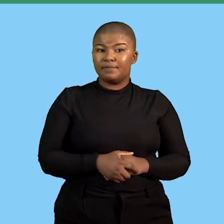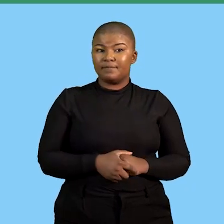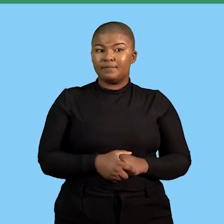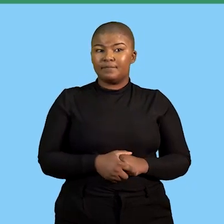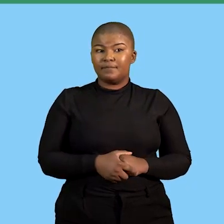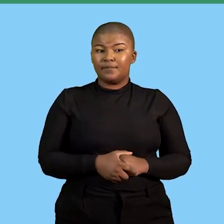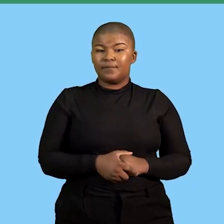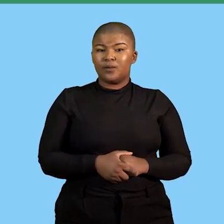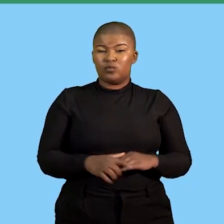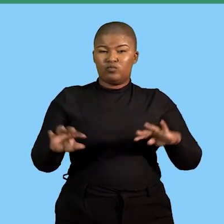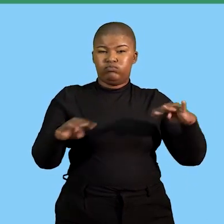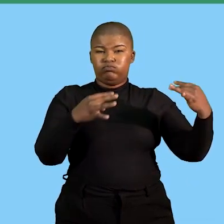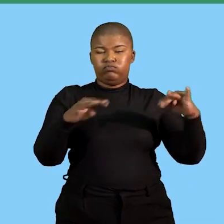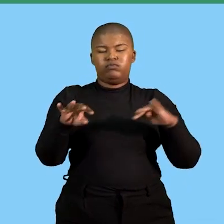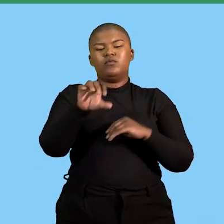call storming.